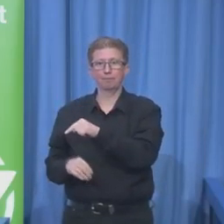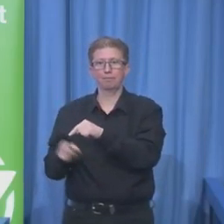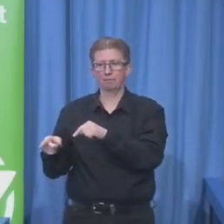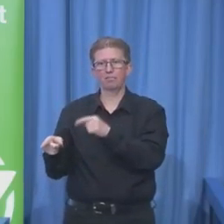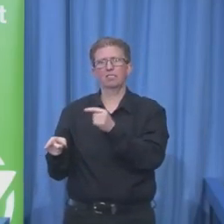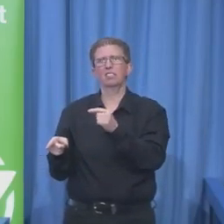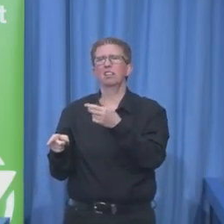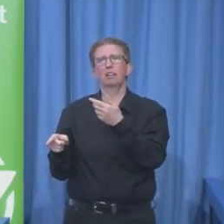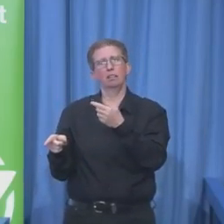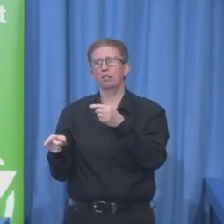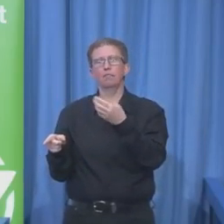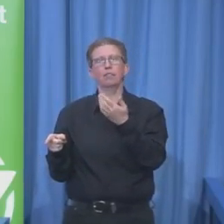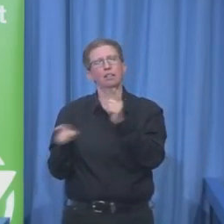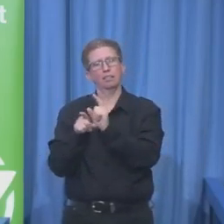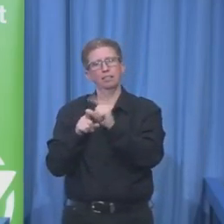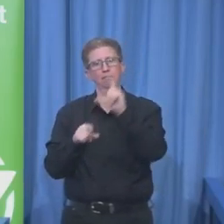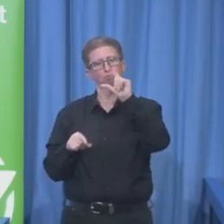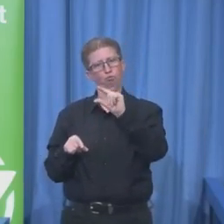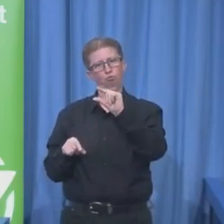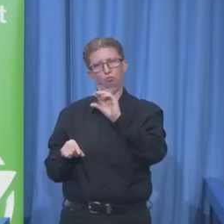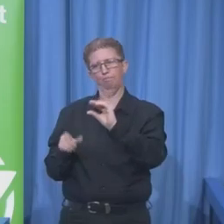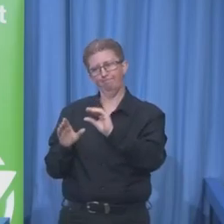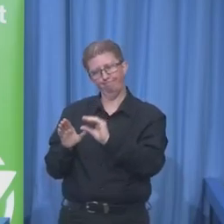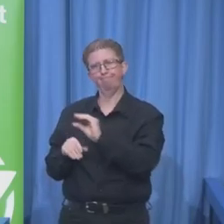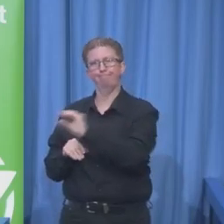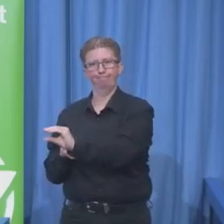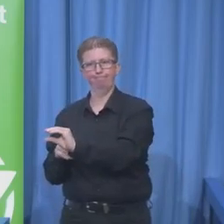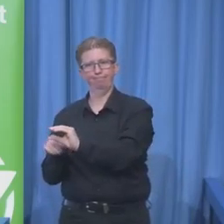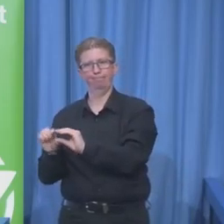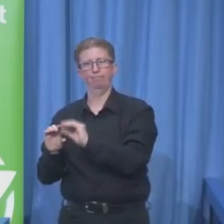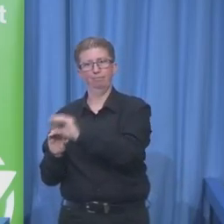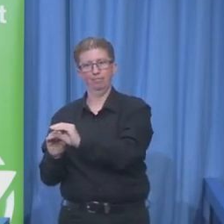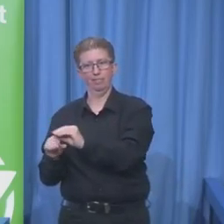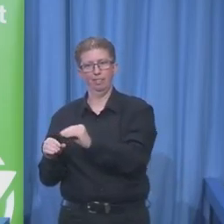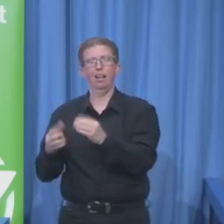their own social insurance.